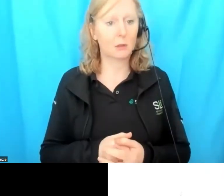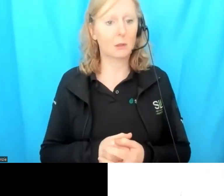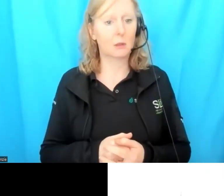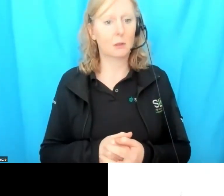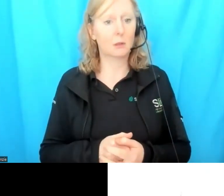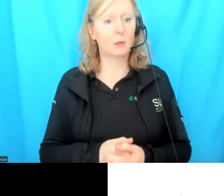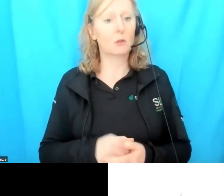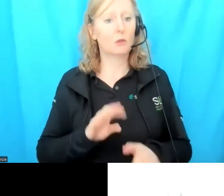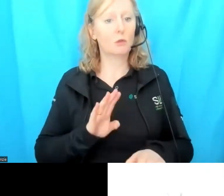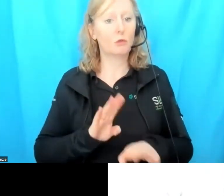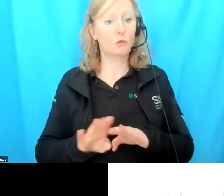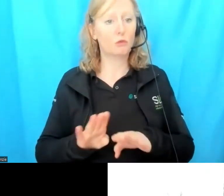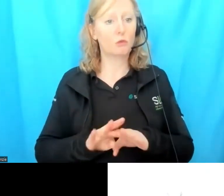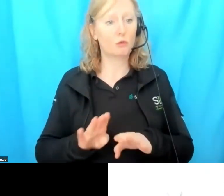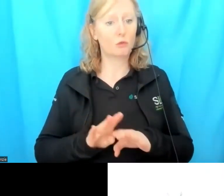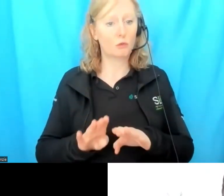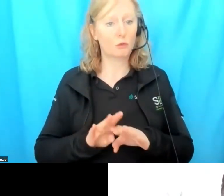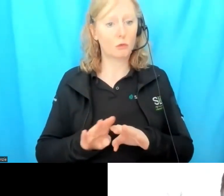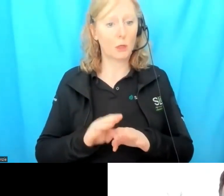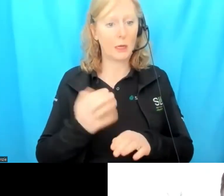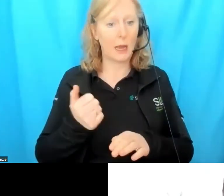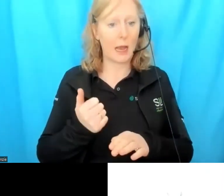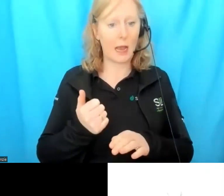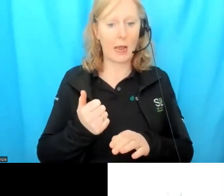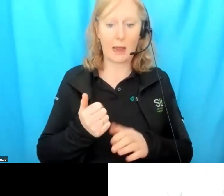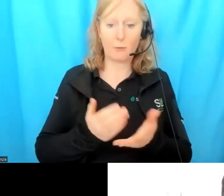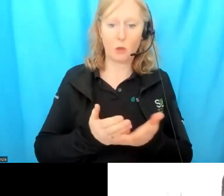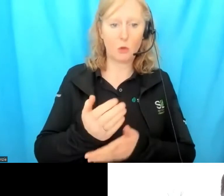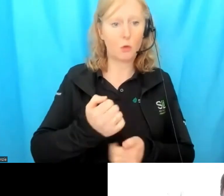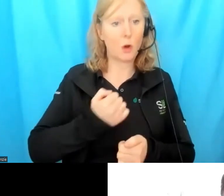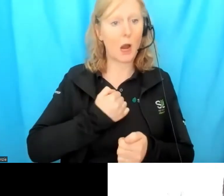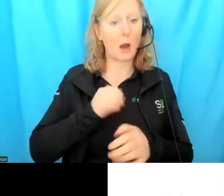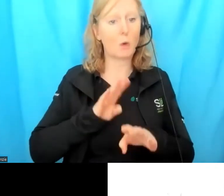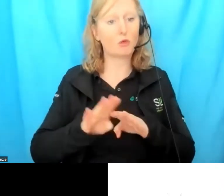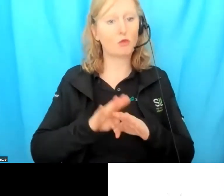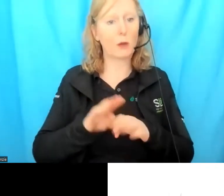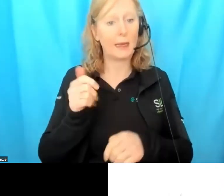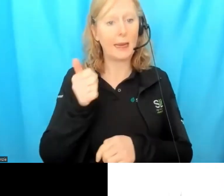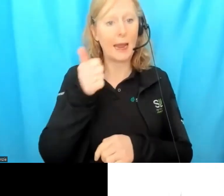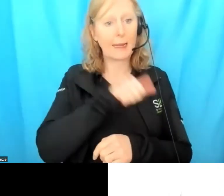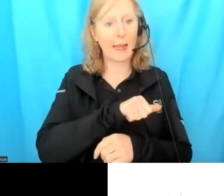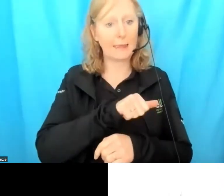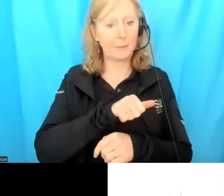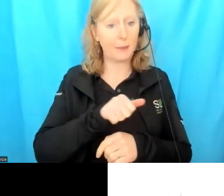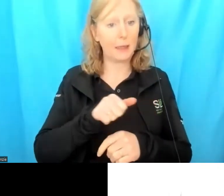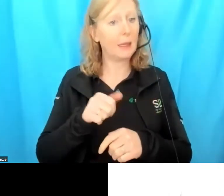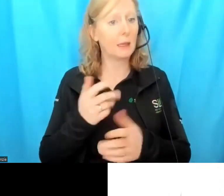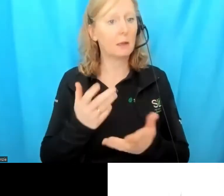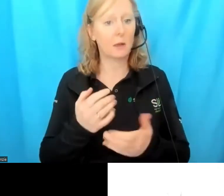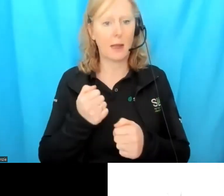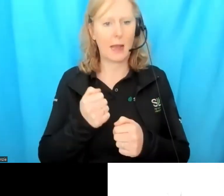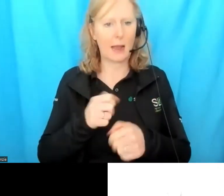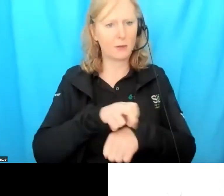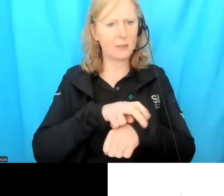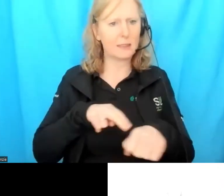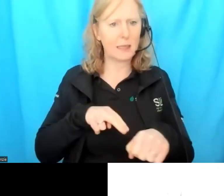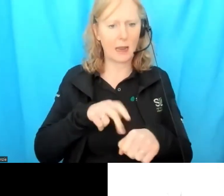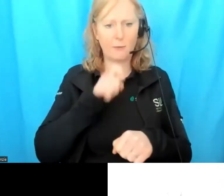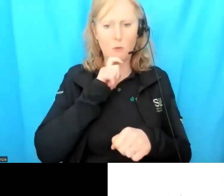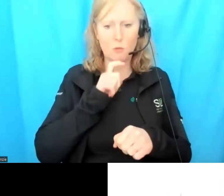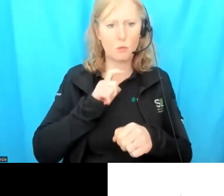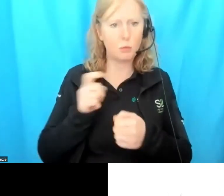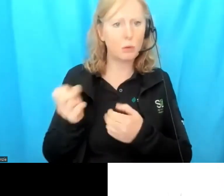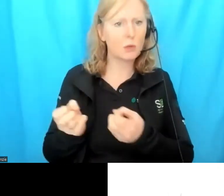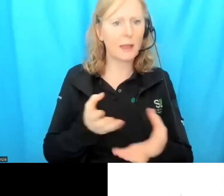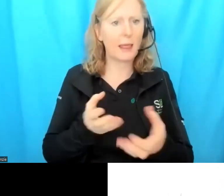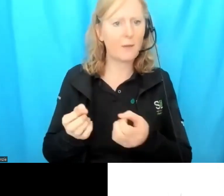is supported by our training academies. They have dedicated staff that roll out these programs, but they